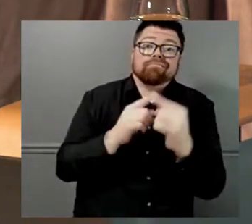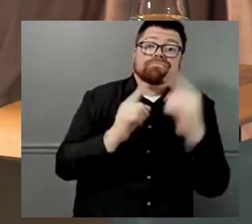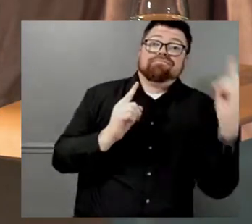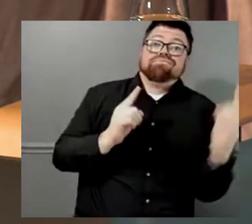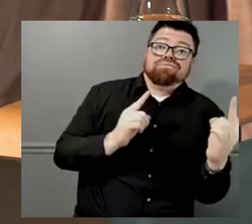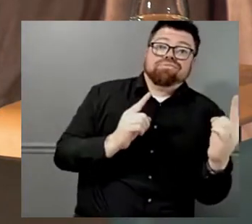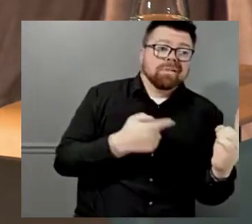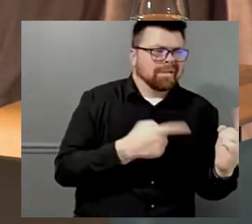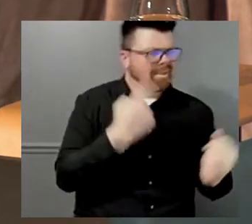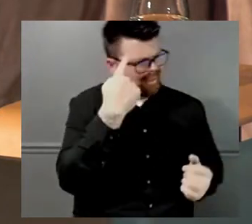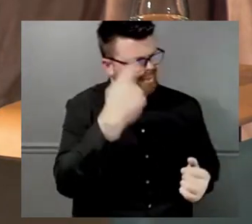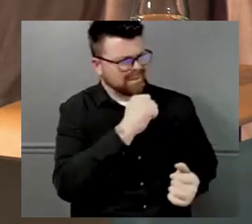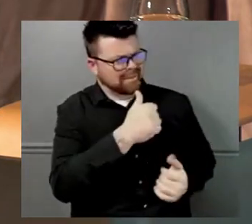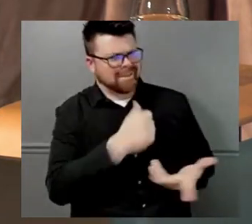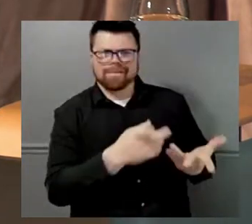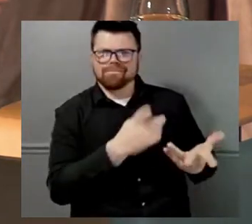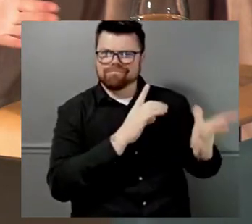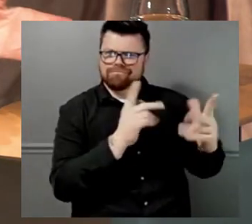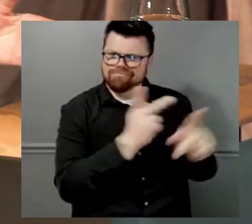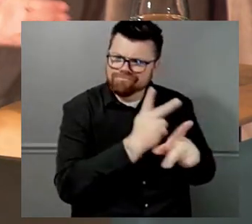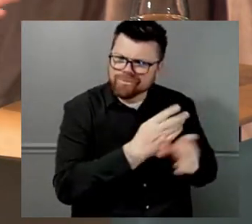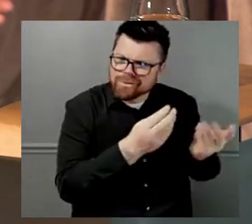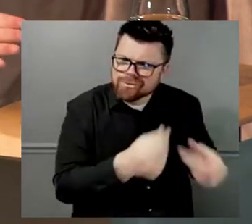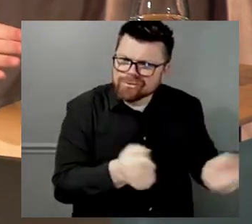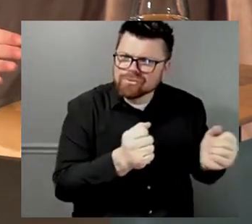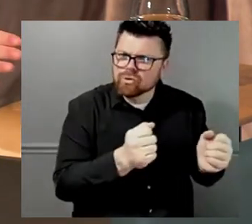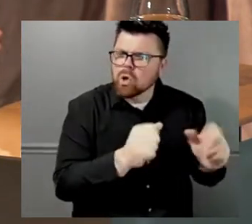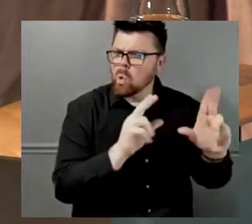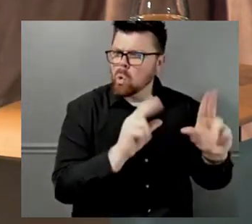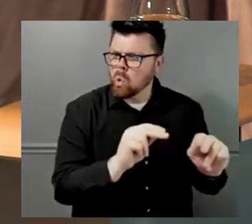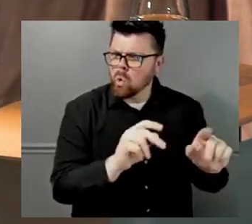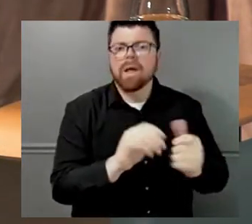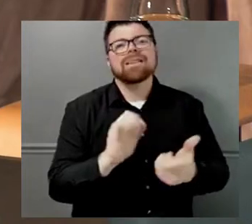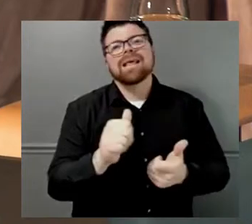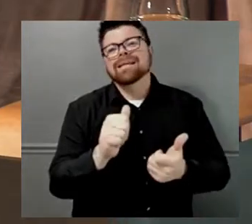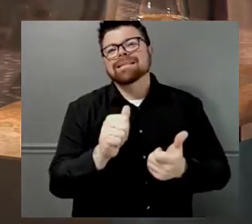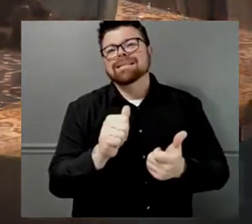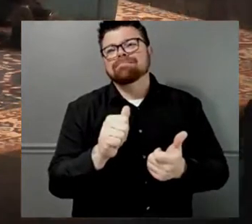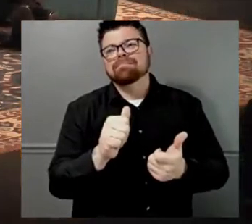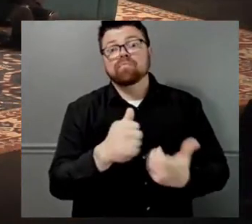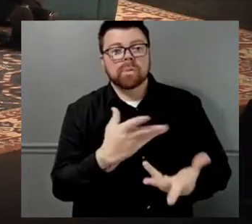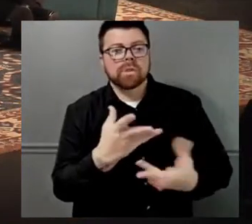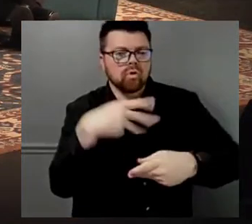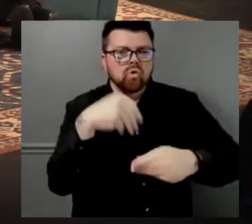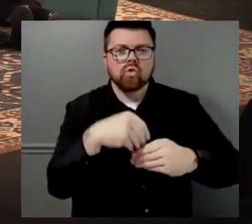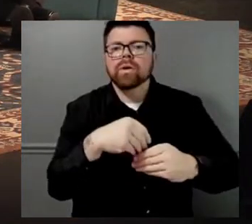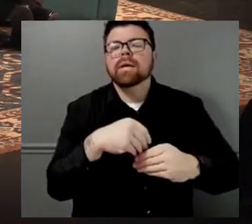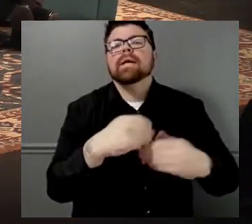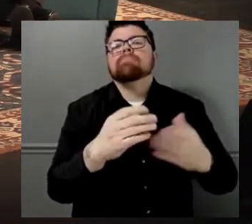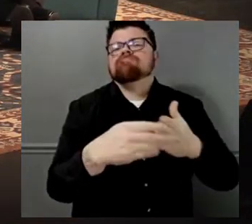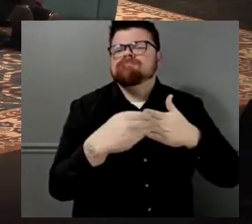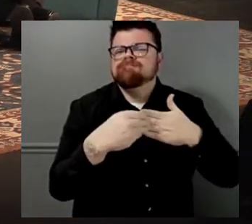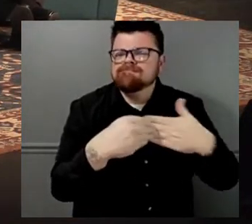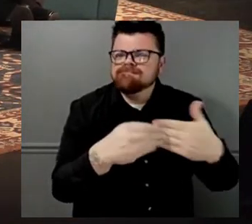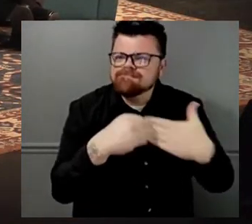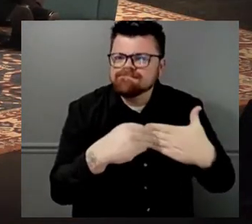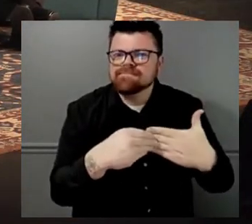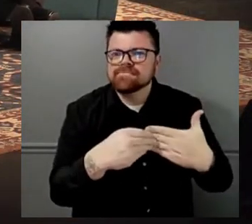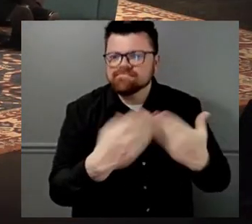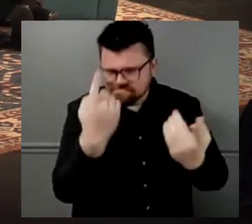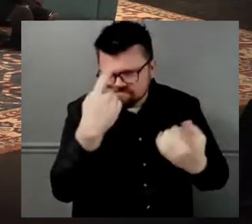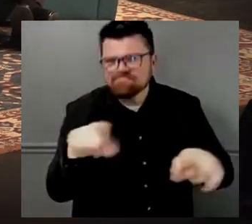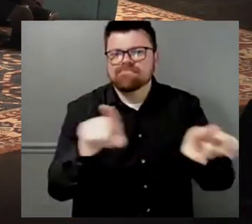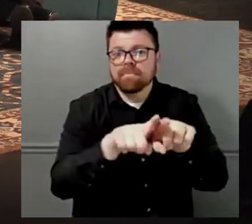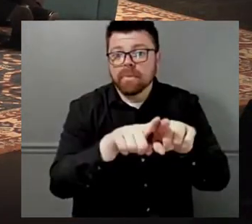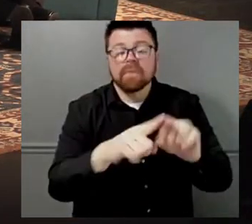not a solution. And that's where the area of compromise becomes so important. When you're talking about